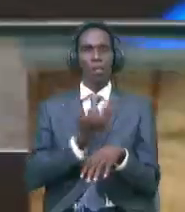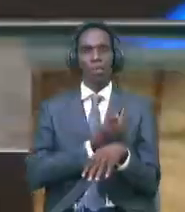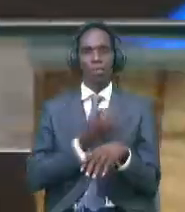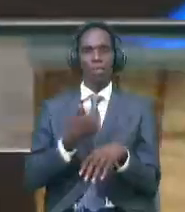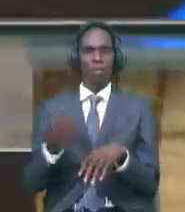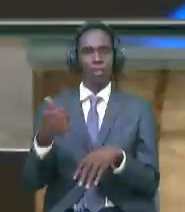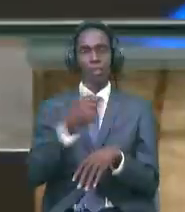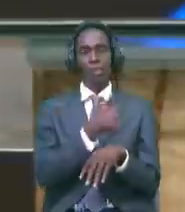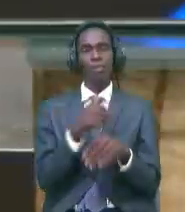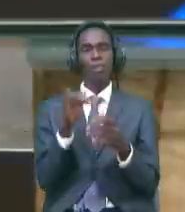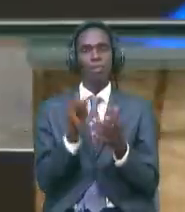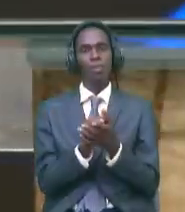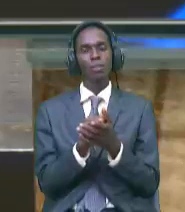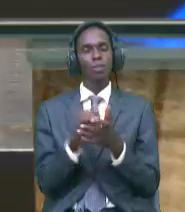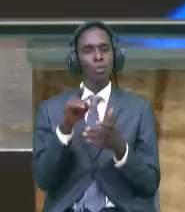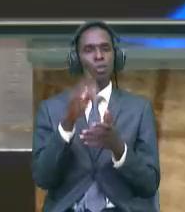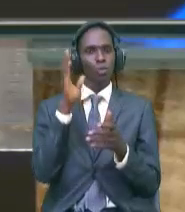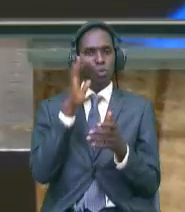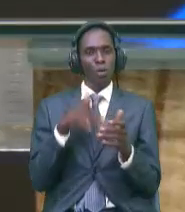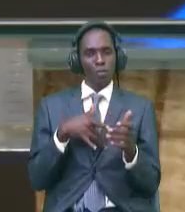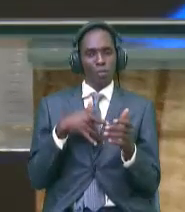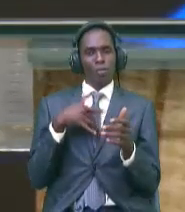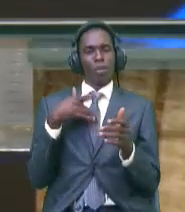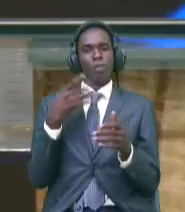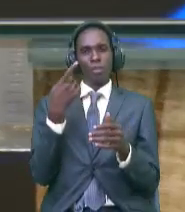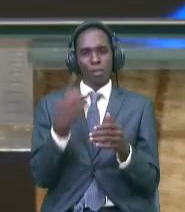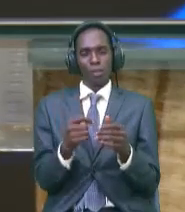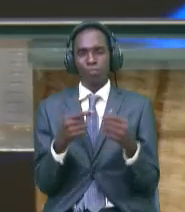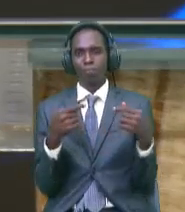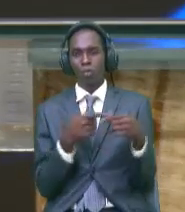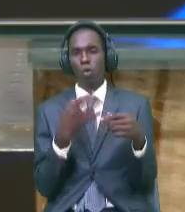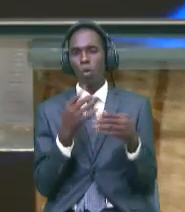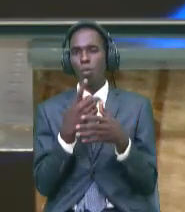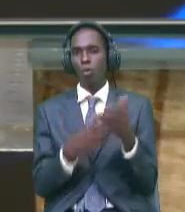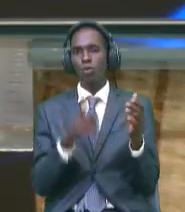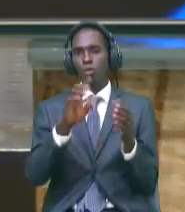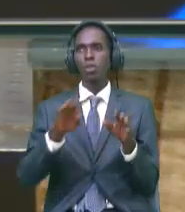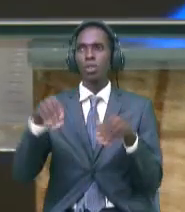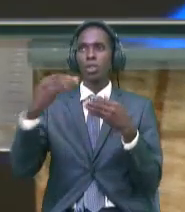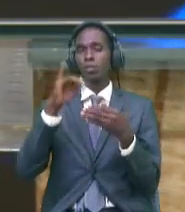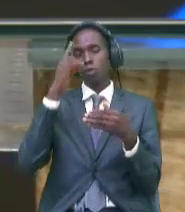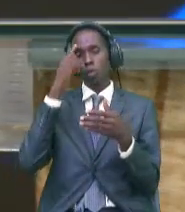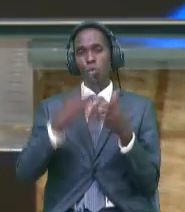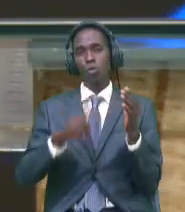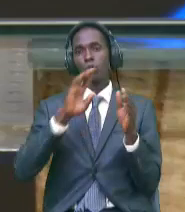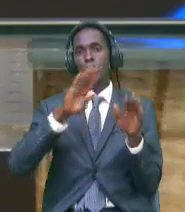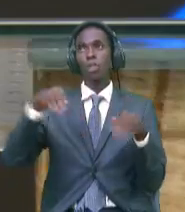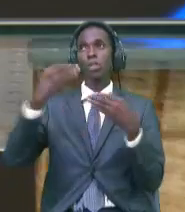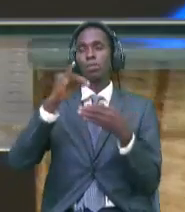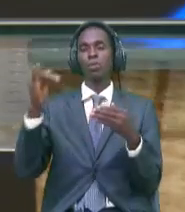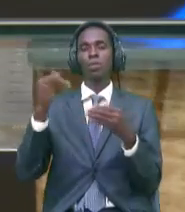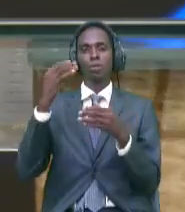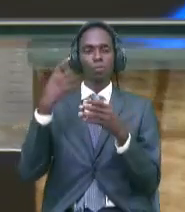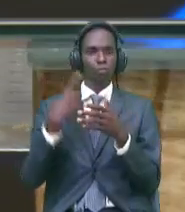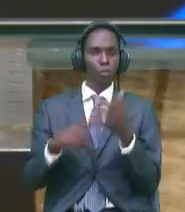you might even feel the pinch of what you are offering, because what you offer to the Lord costs